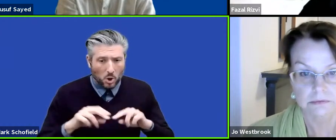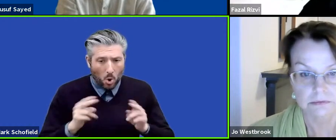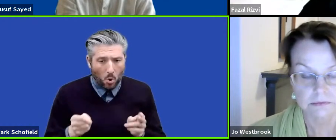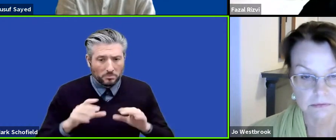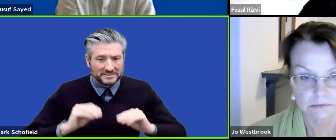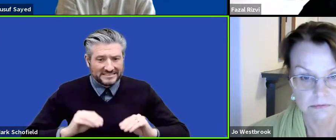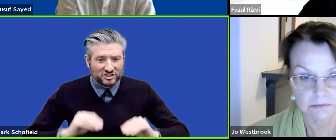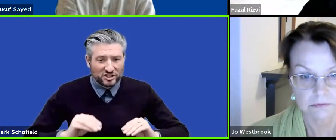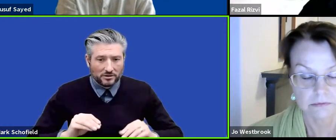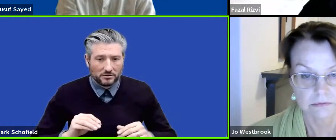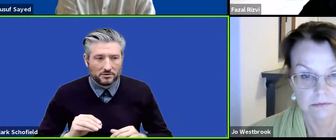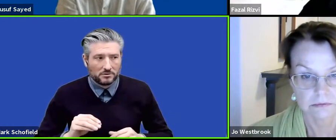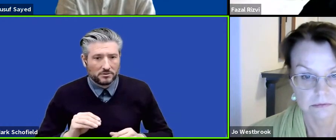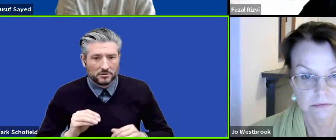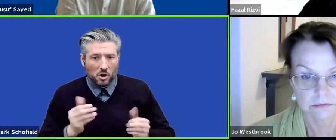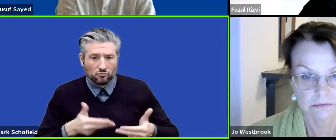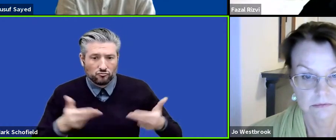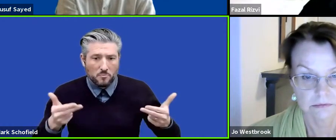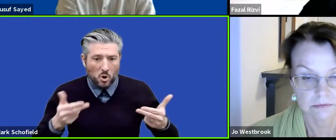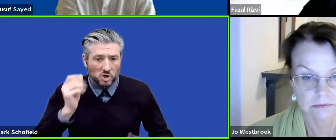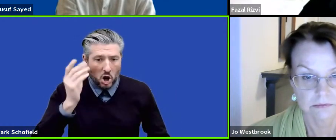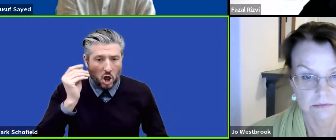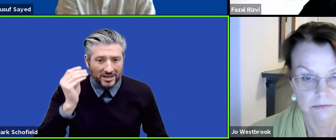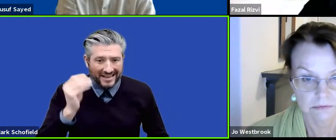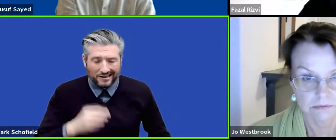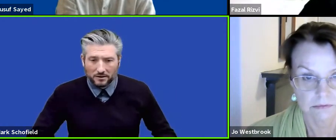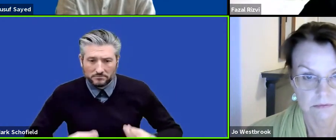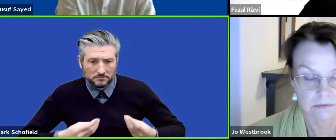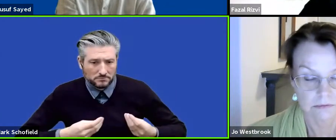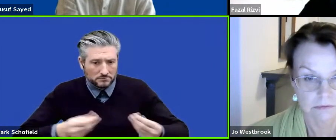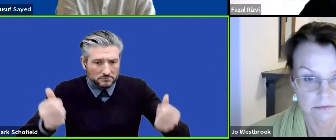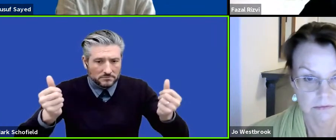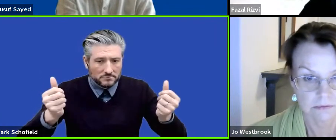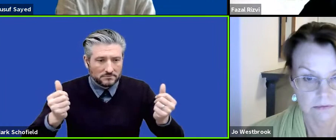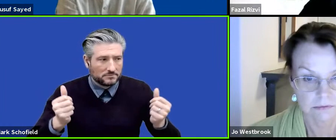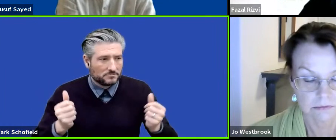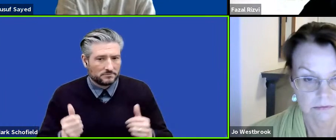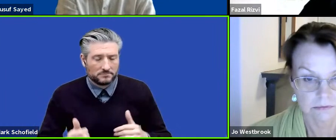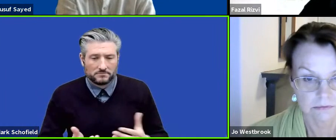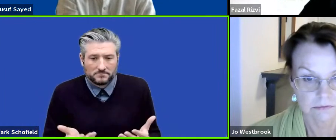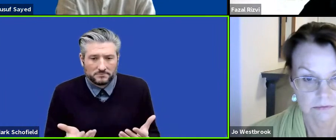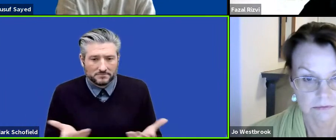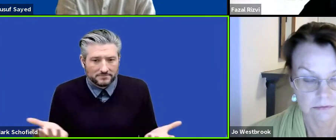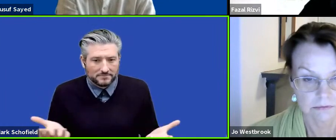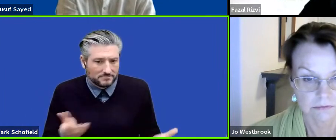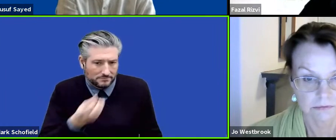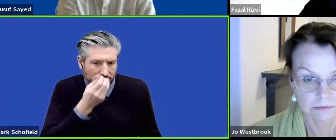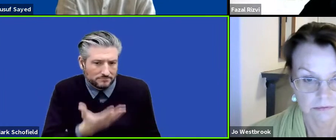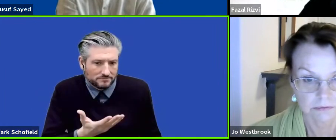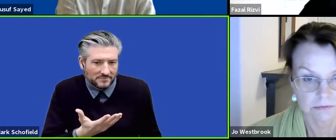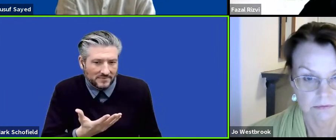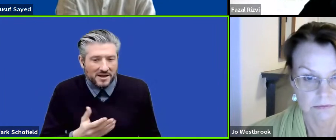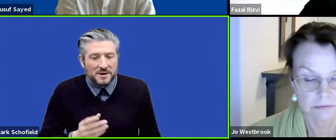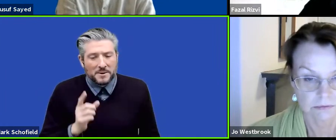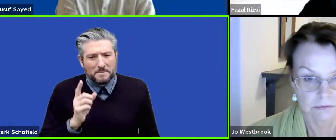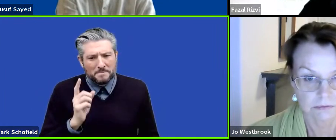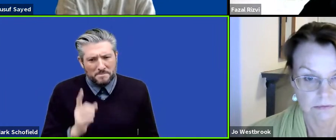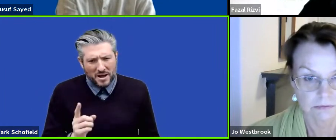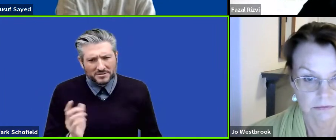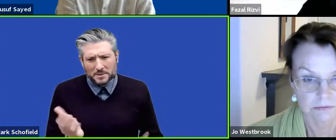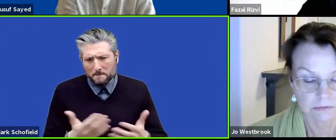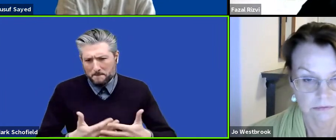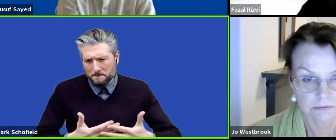remote learning absolutely like duck to water. But a lot of those people have been left